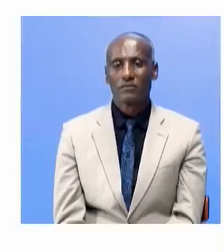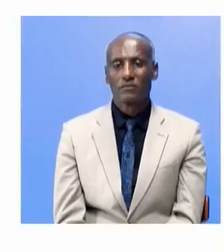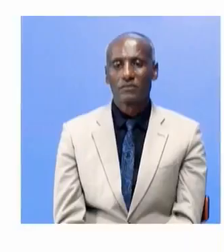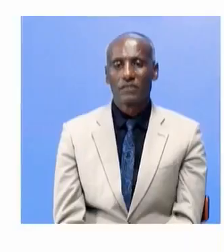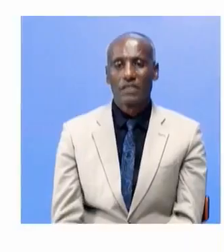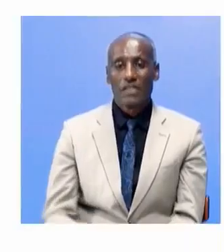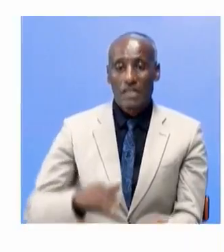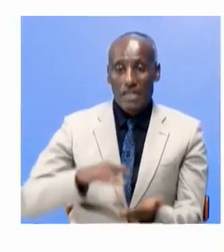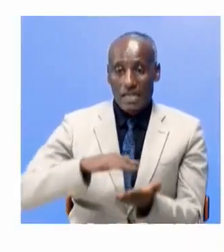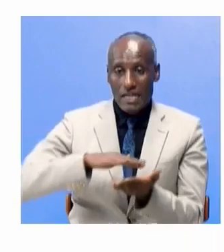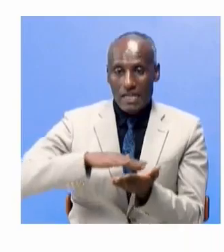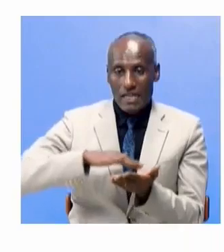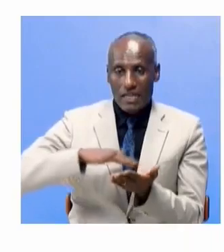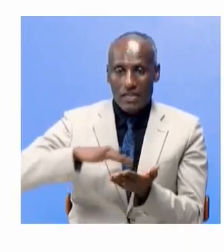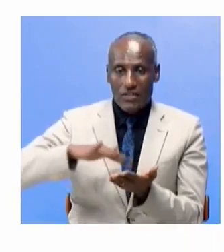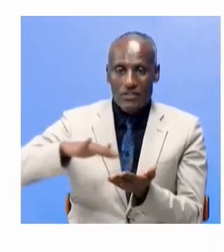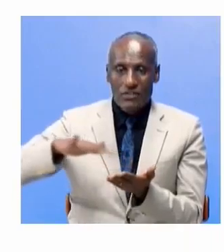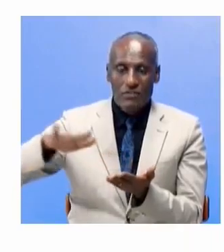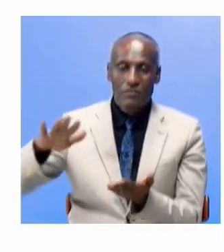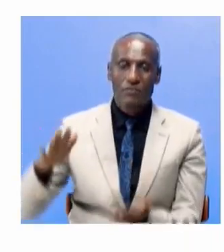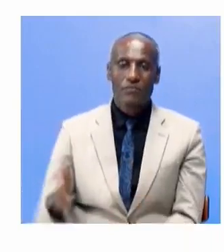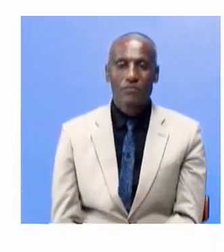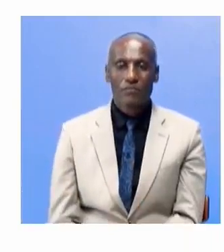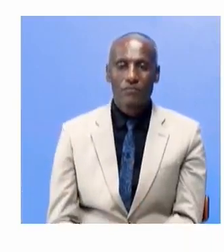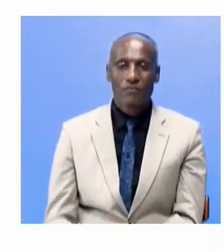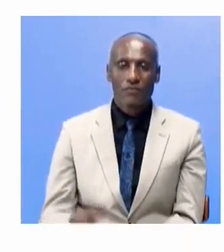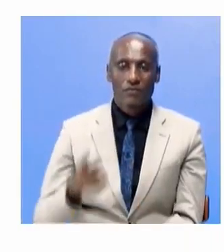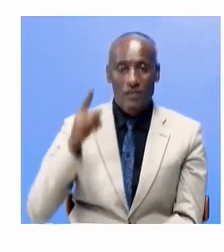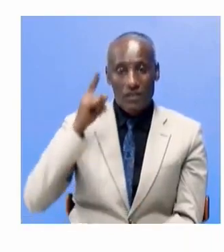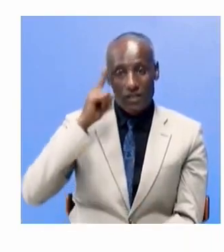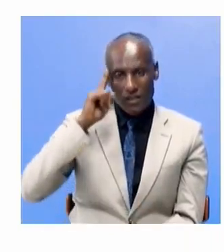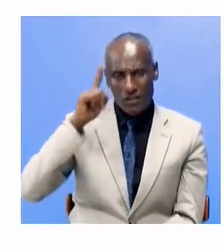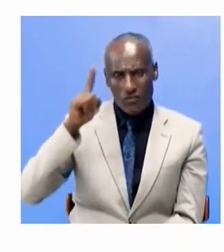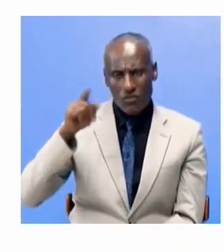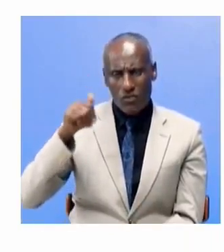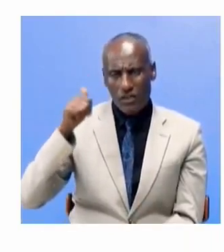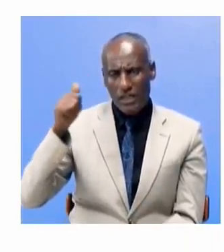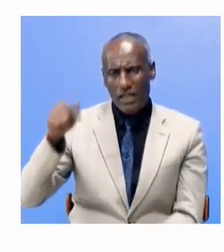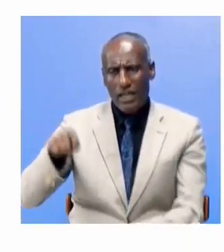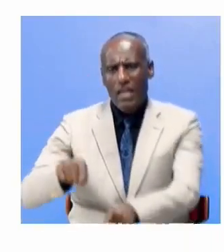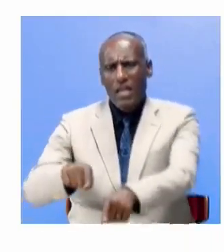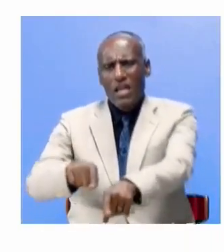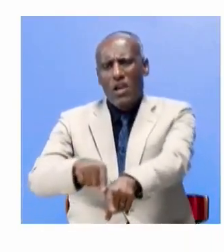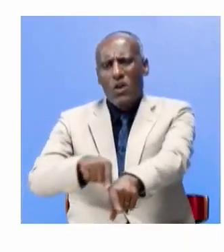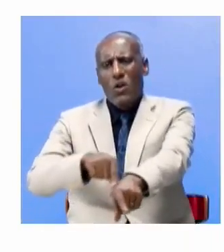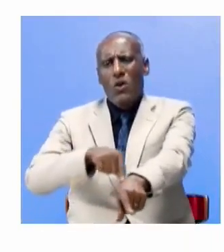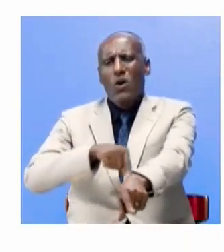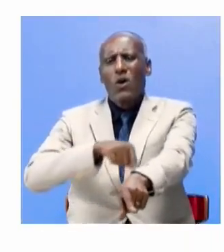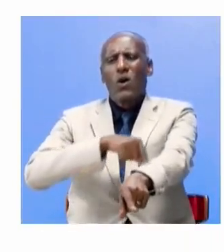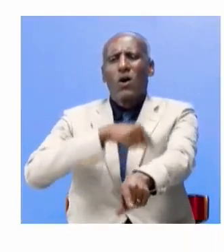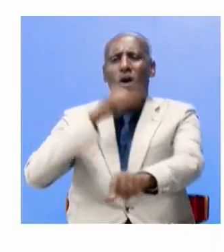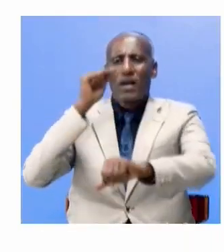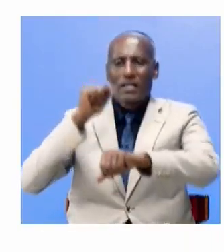read for a long time